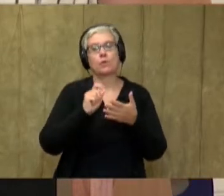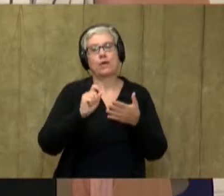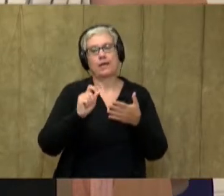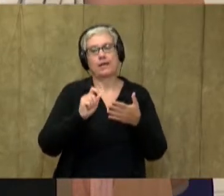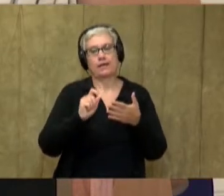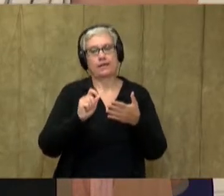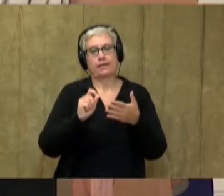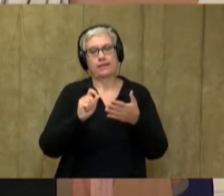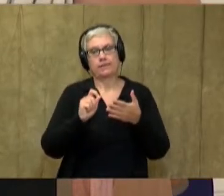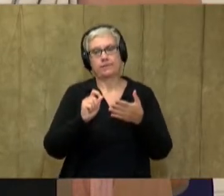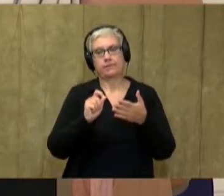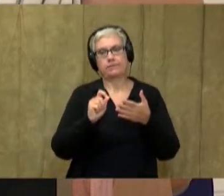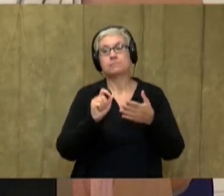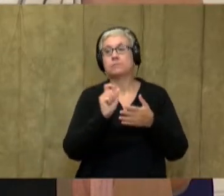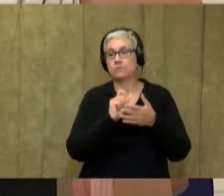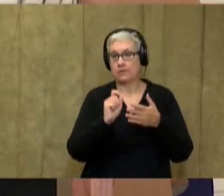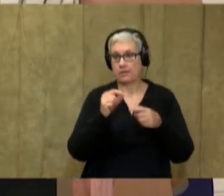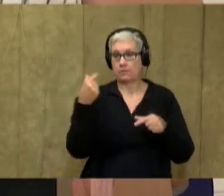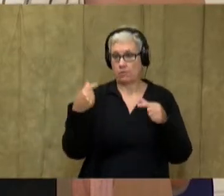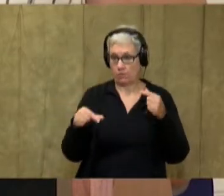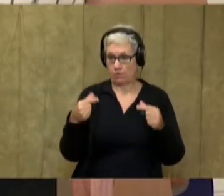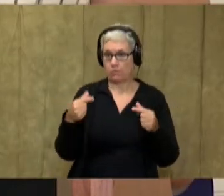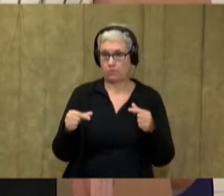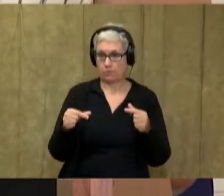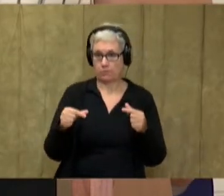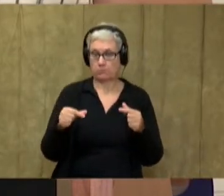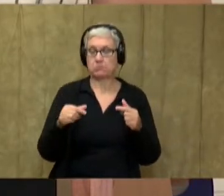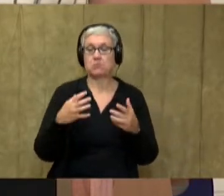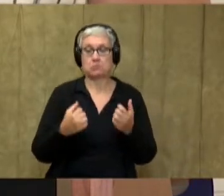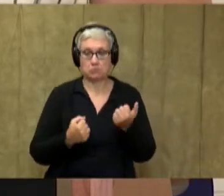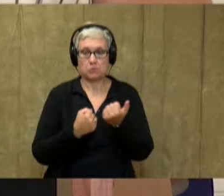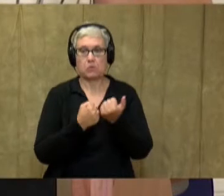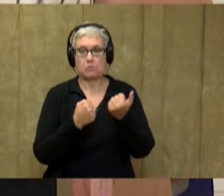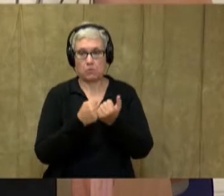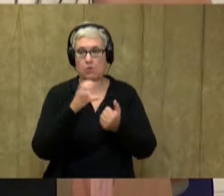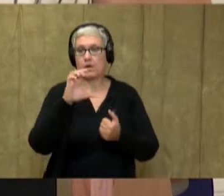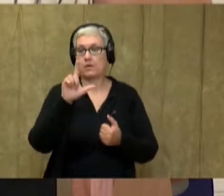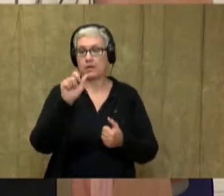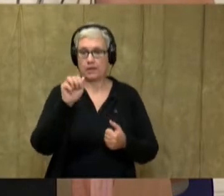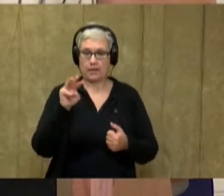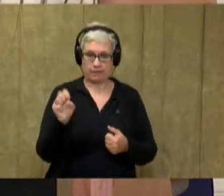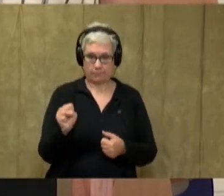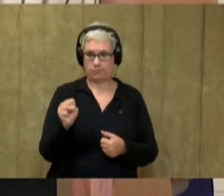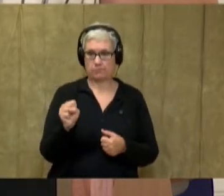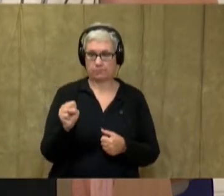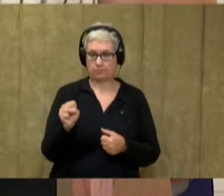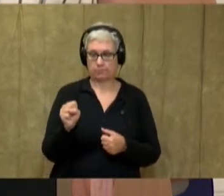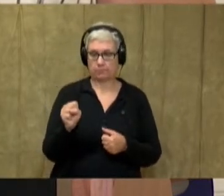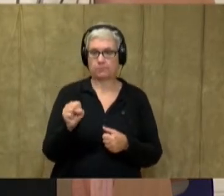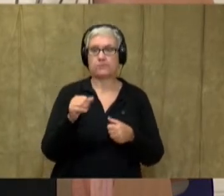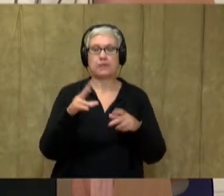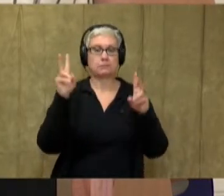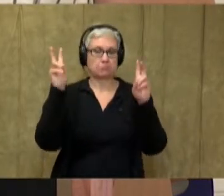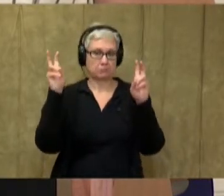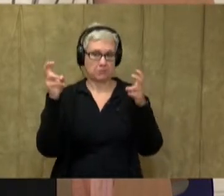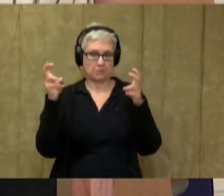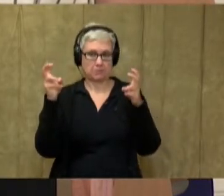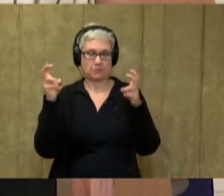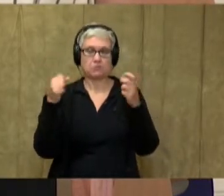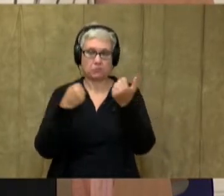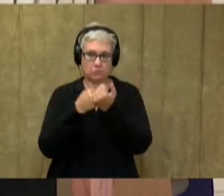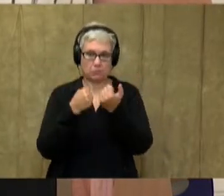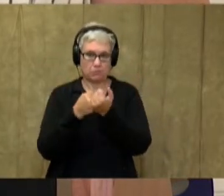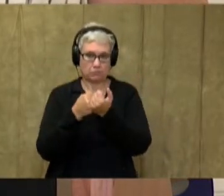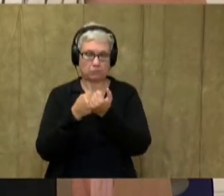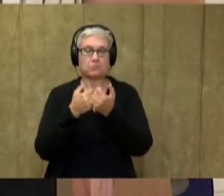W11.1, where we will be able to write arguments to support claims in an analysis of substantive topics or text using